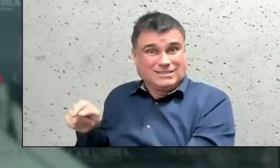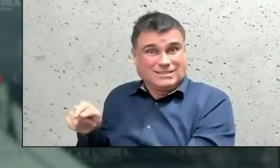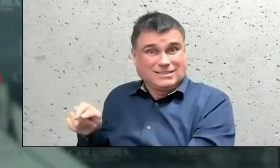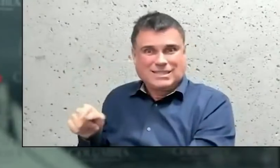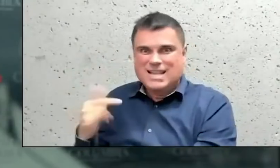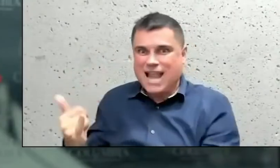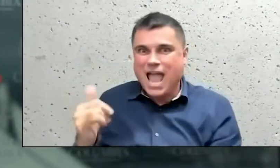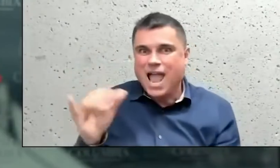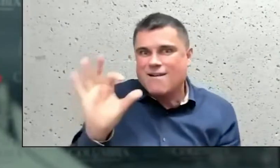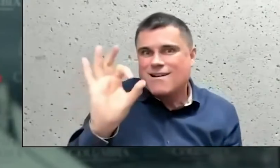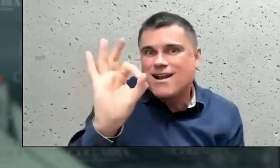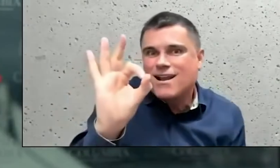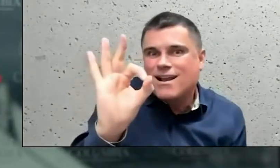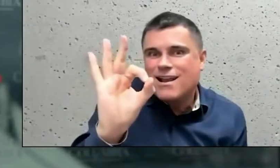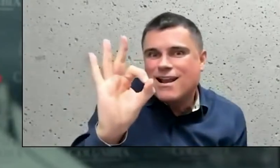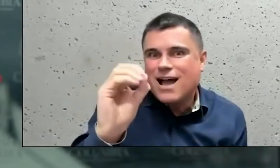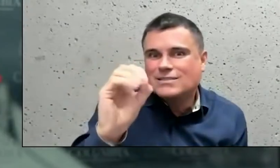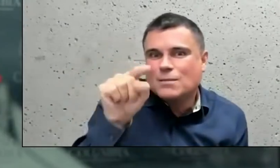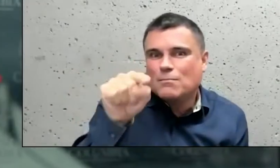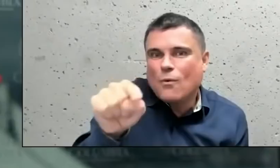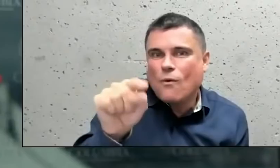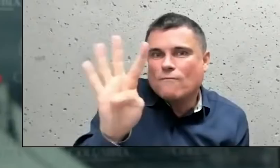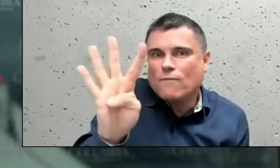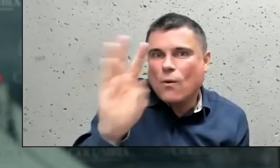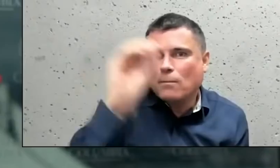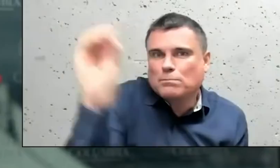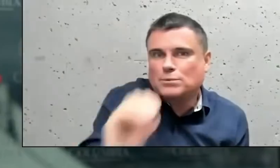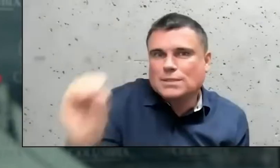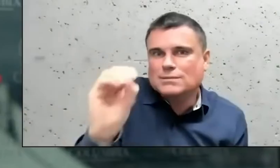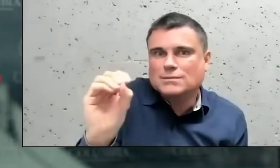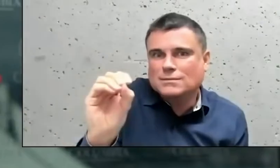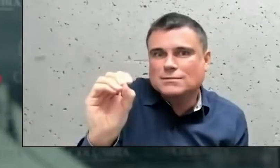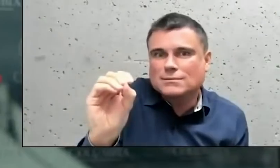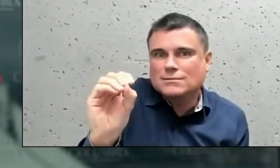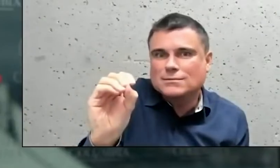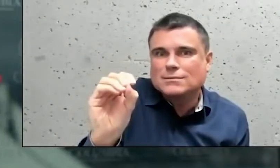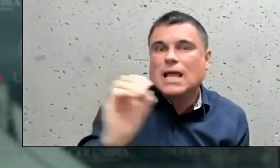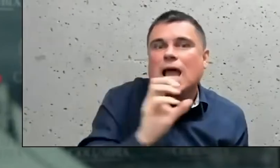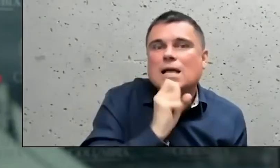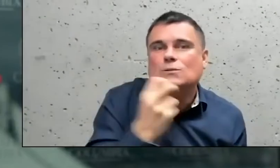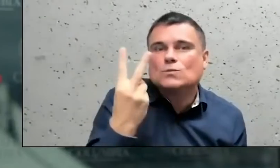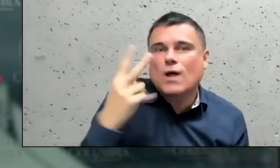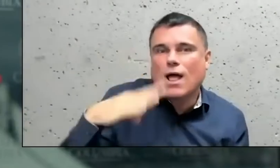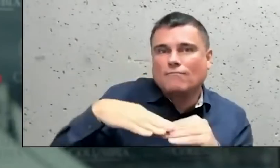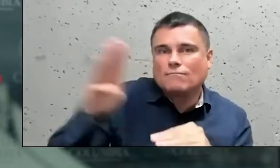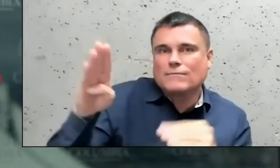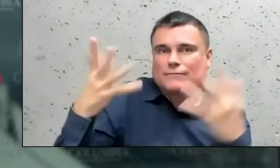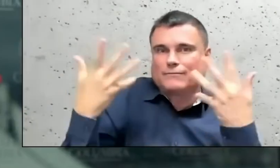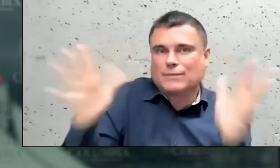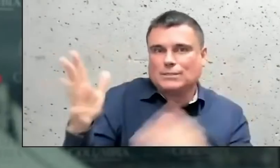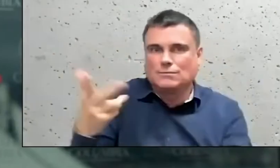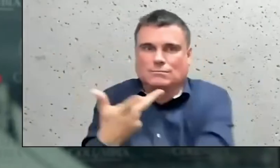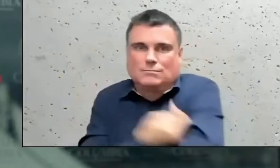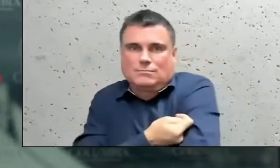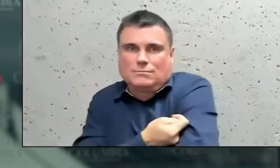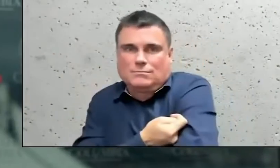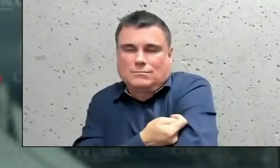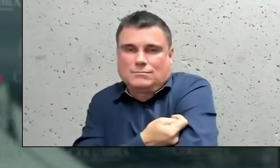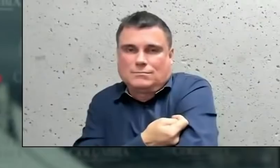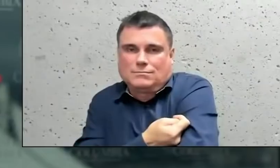over the age of 12, which is, by any standard in the world, exceptional. That